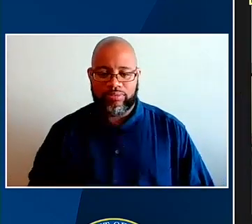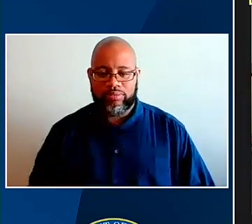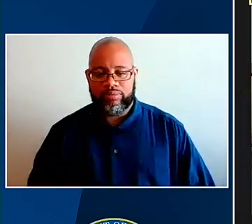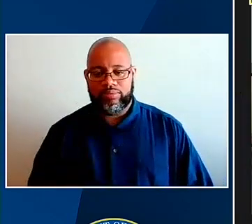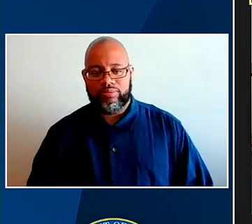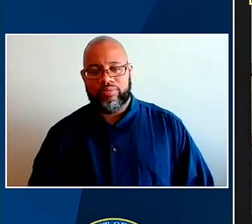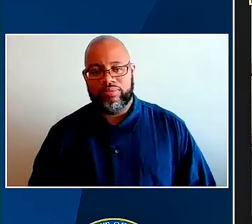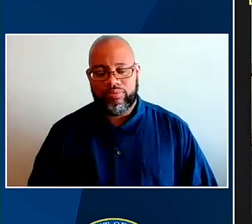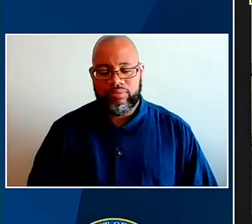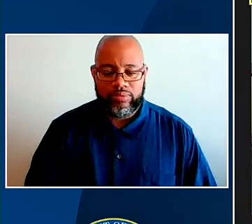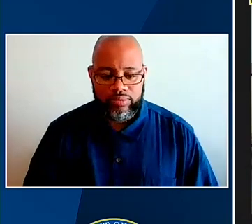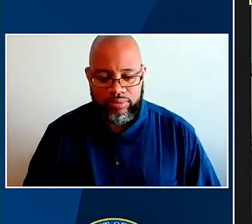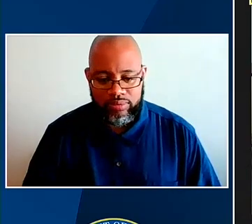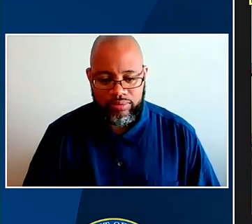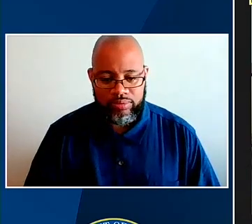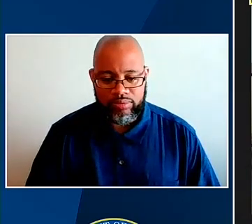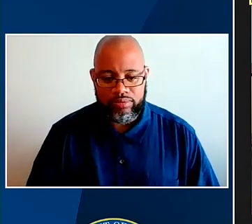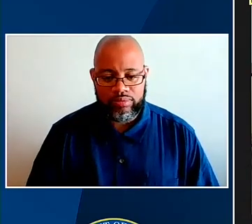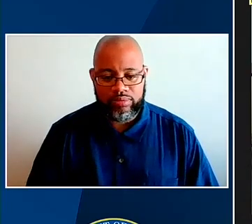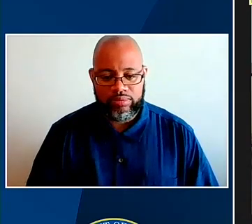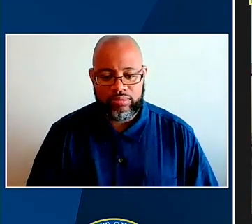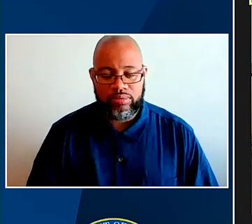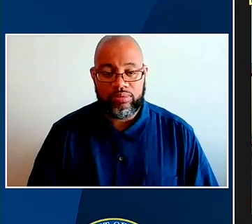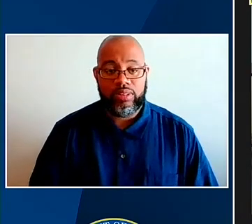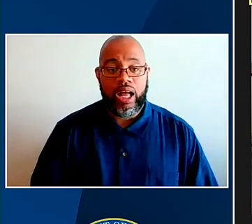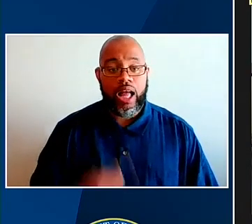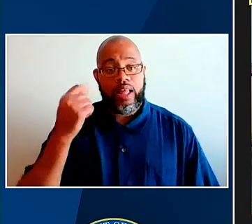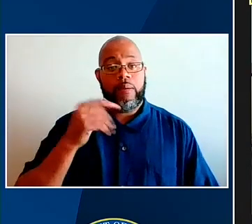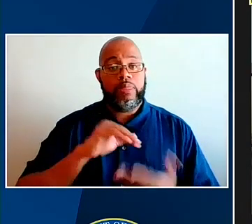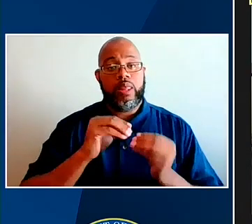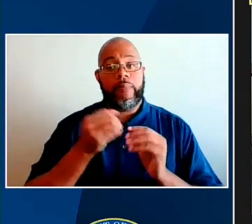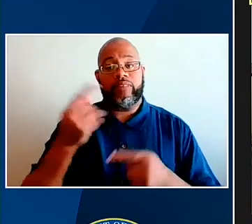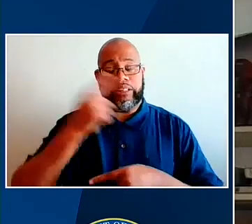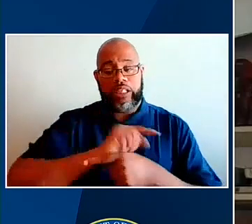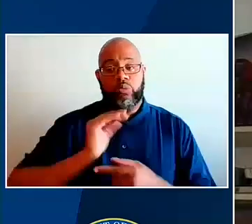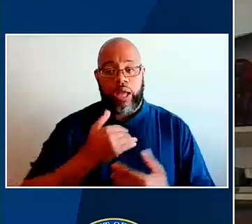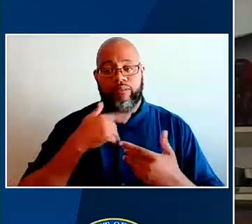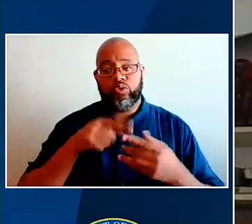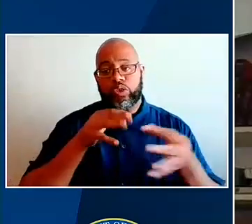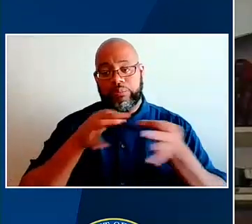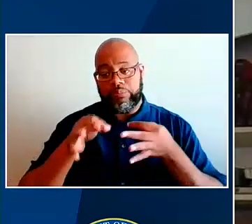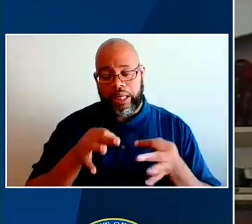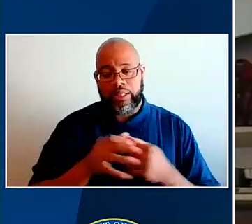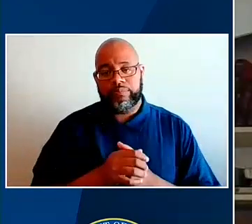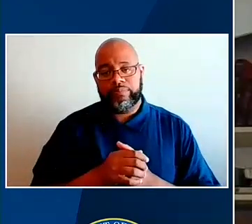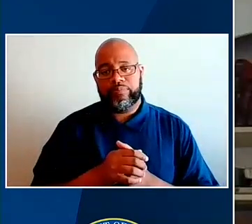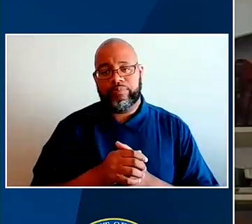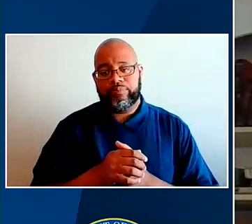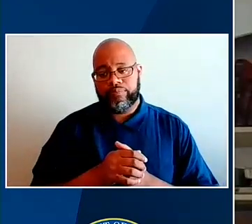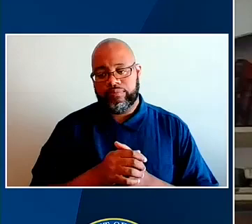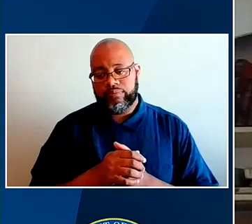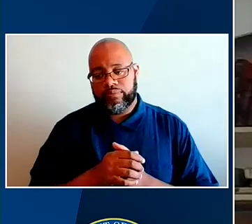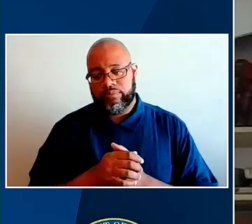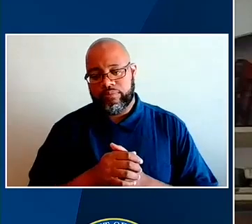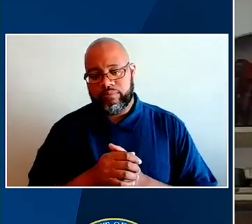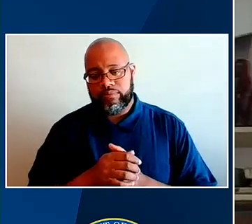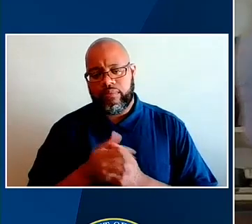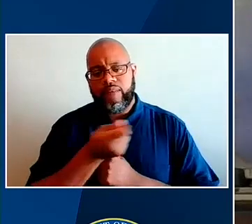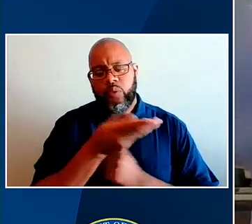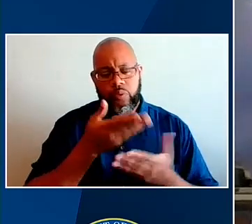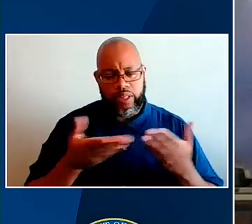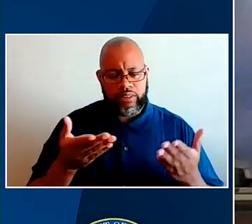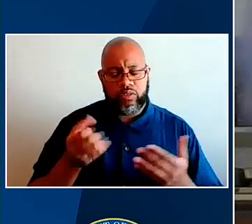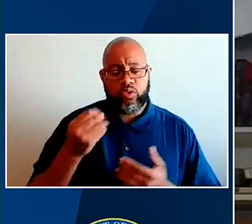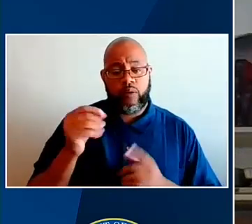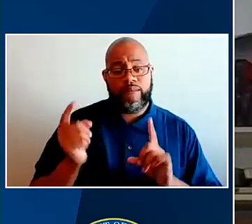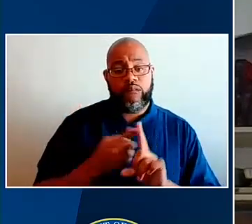Yeah, I take your point there. I think with the number of days we have, but I to explain it, a couple of things. So the